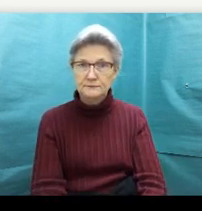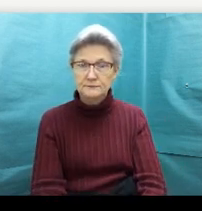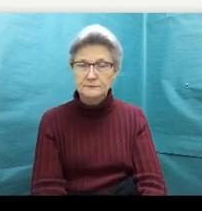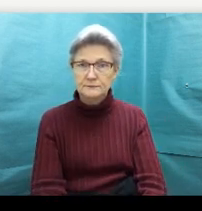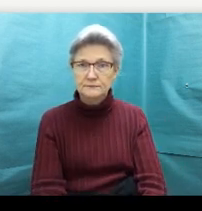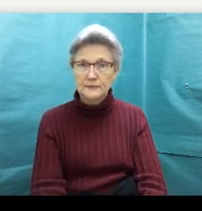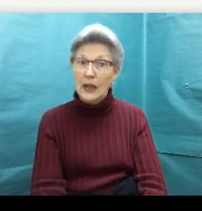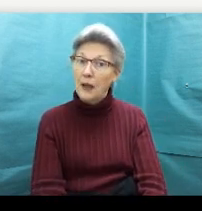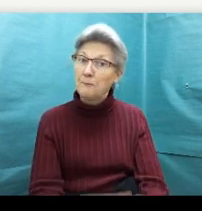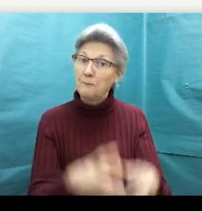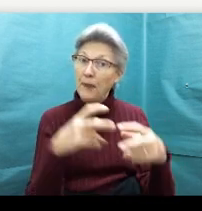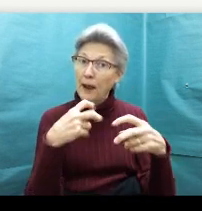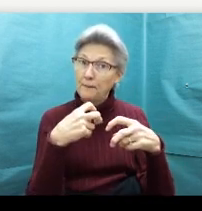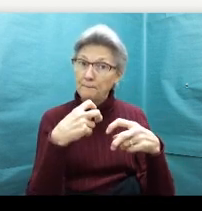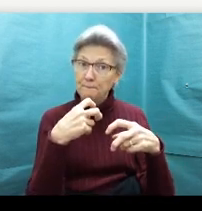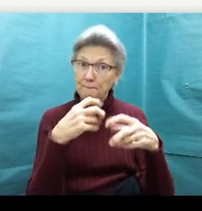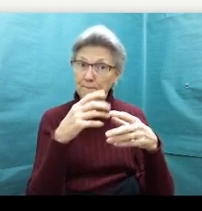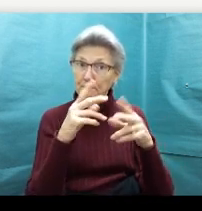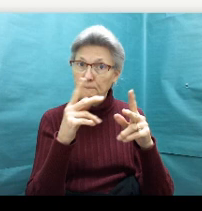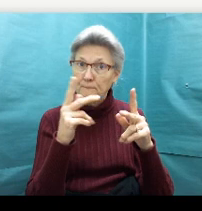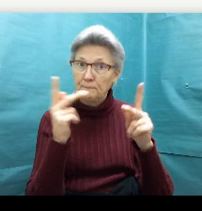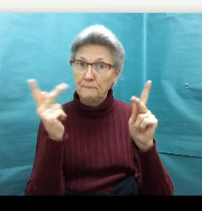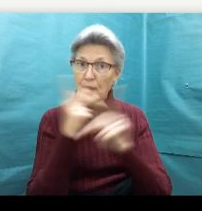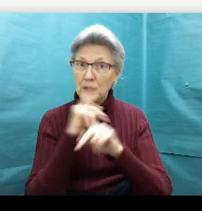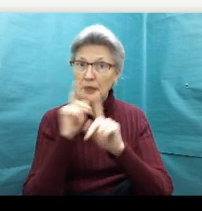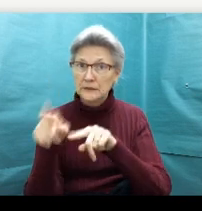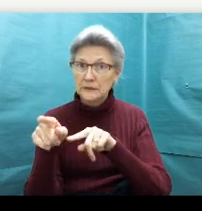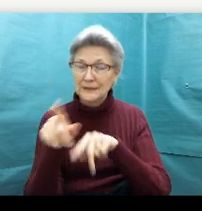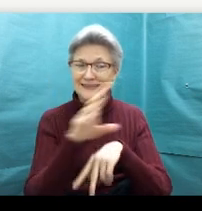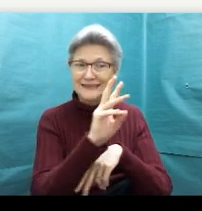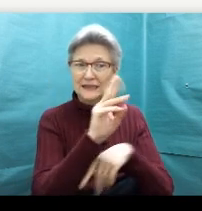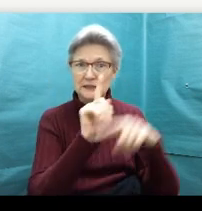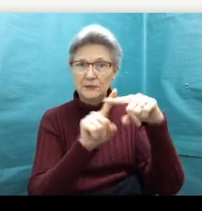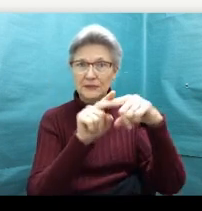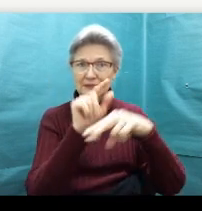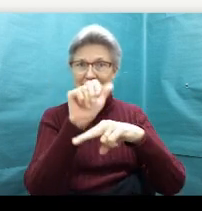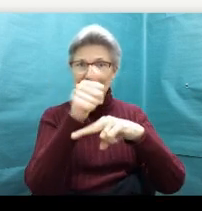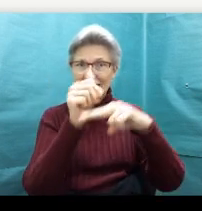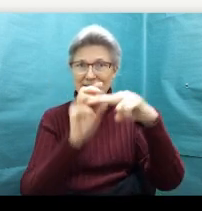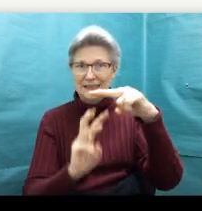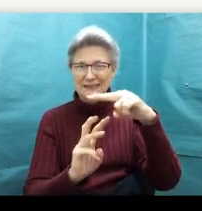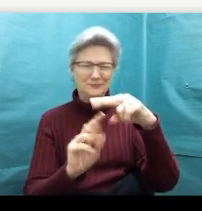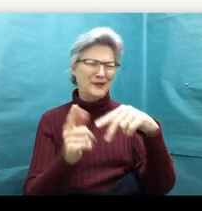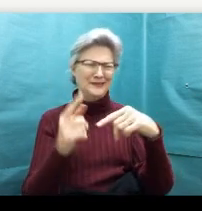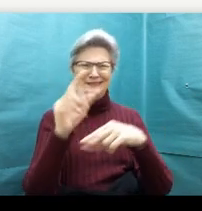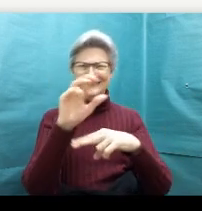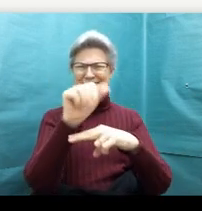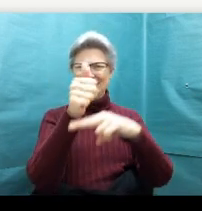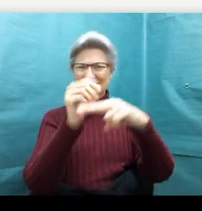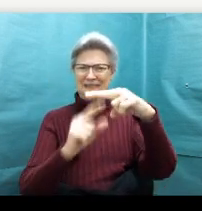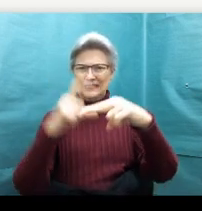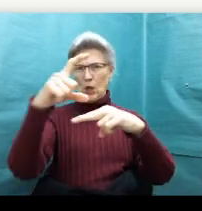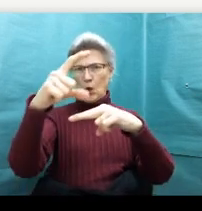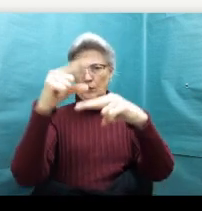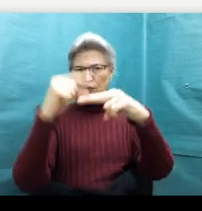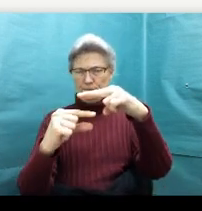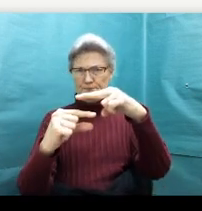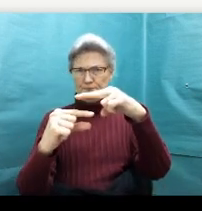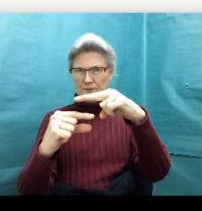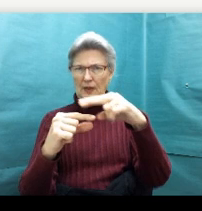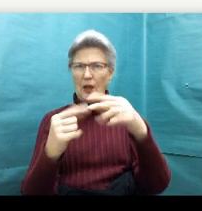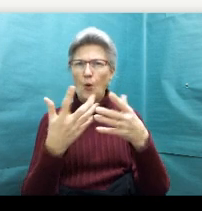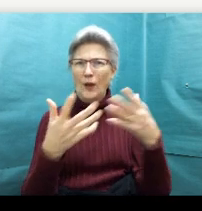So my product is 6 plus 10/6, but that doesn't make sense. So I need to figure out what